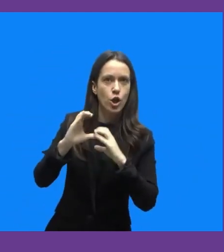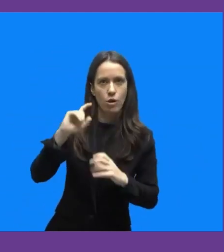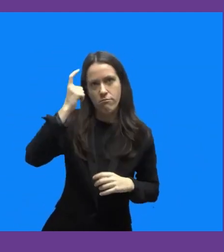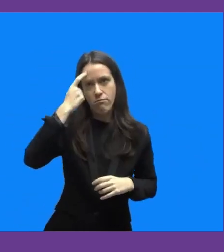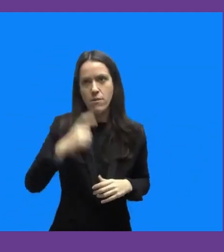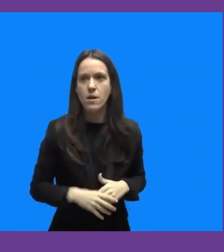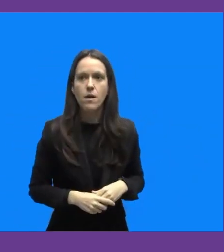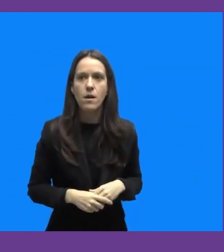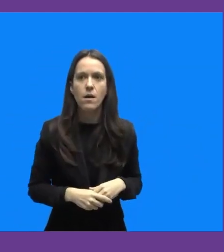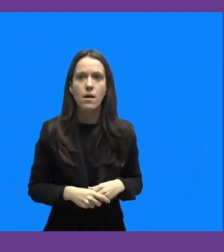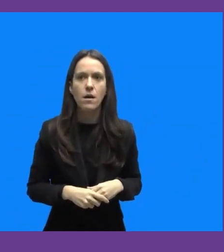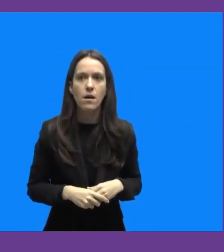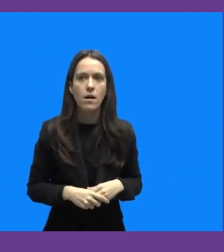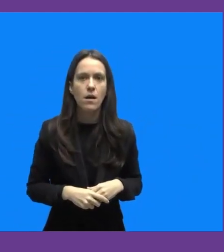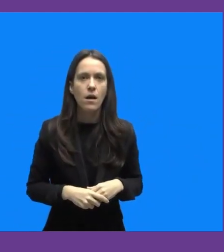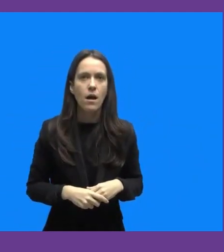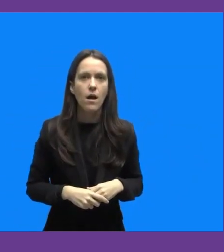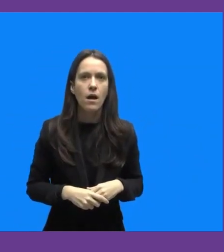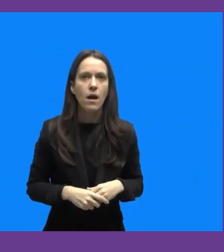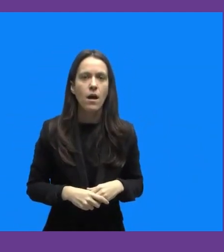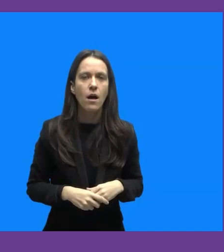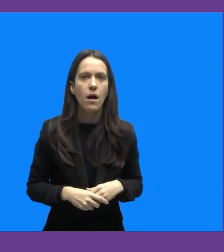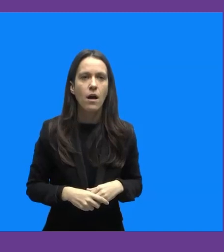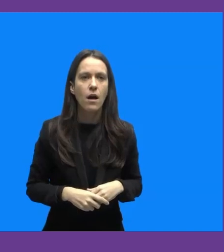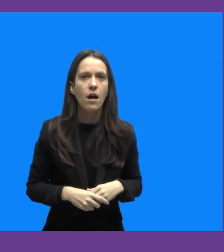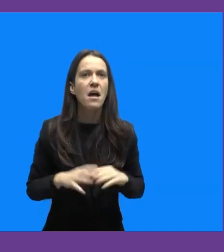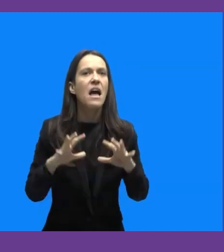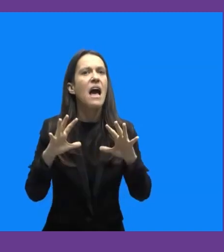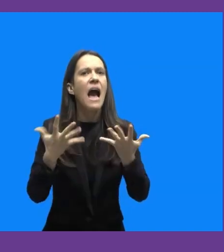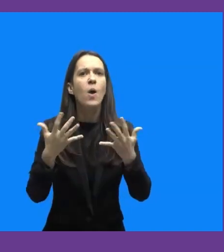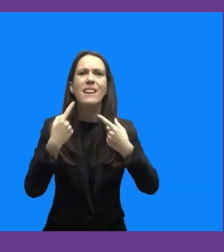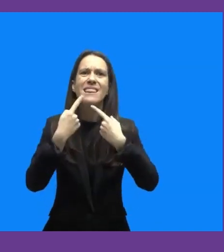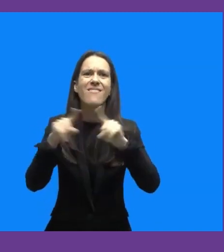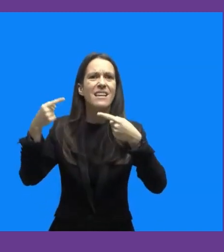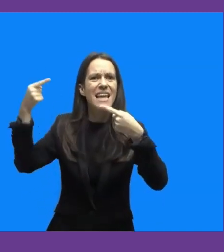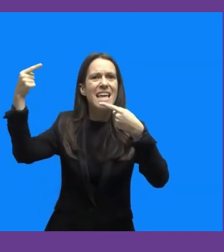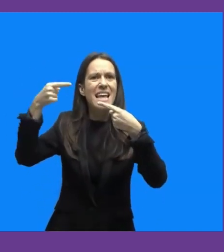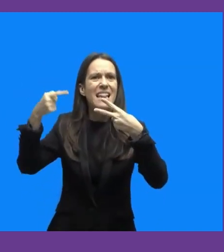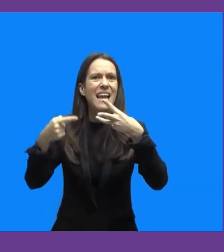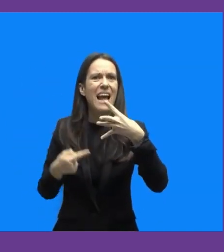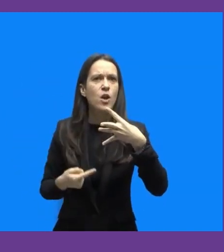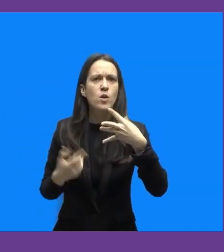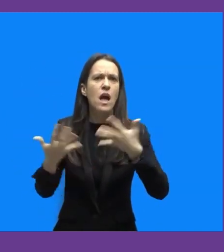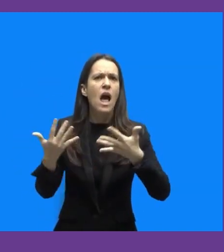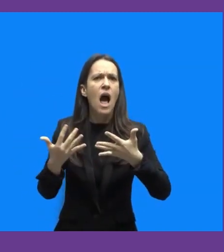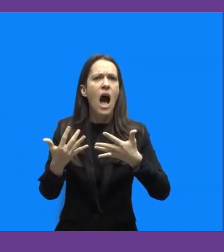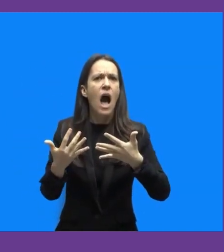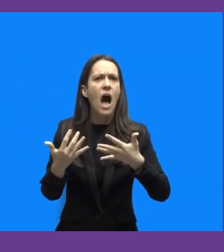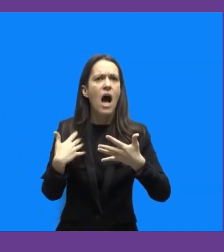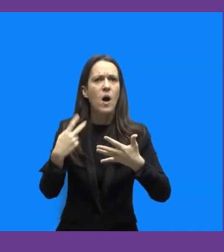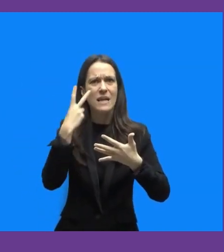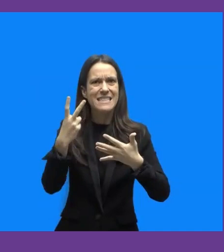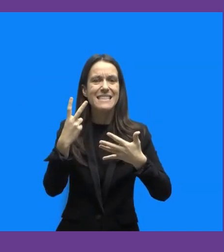so we were talking about this like as indicators, but how the role of